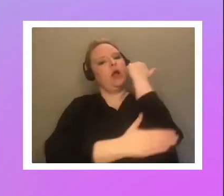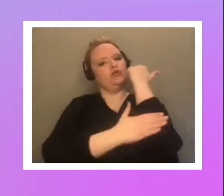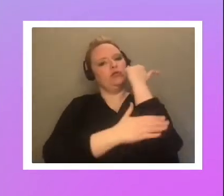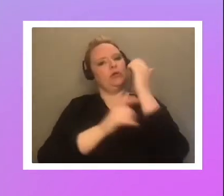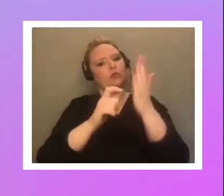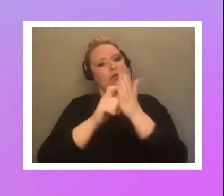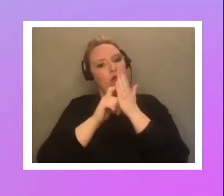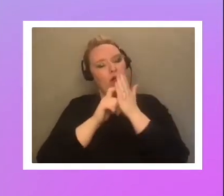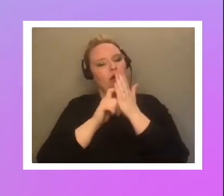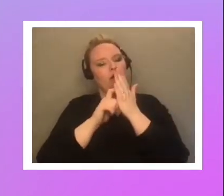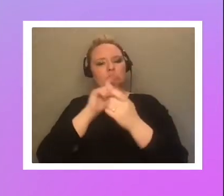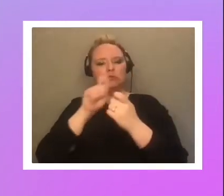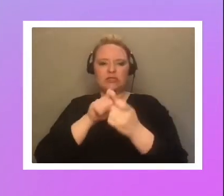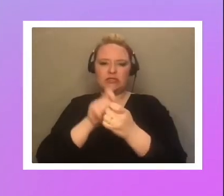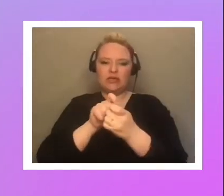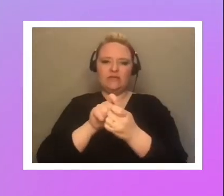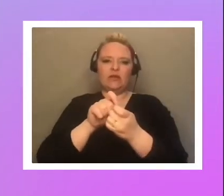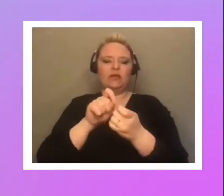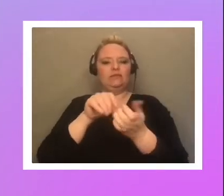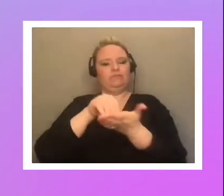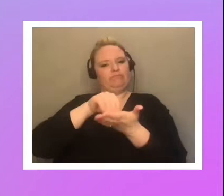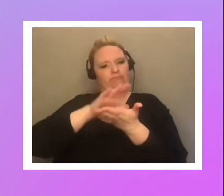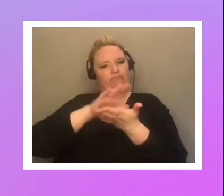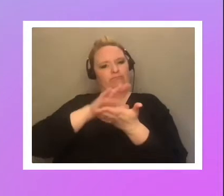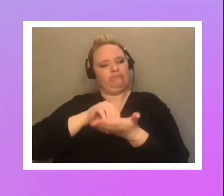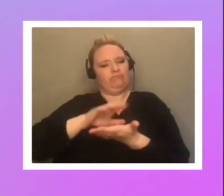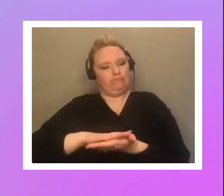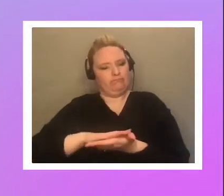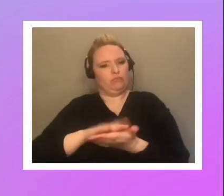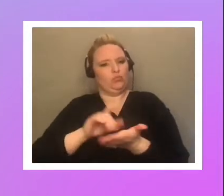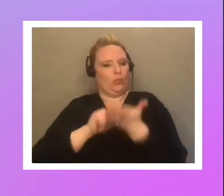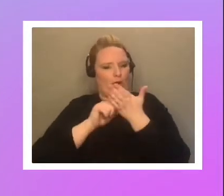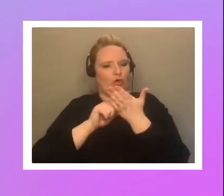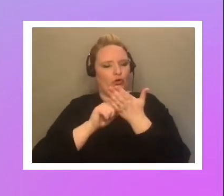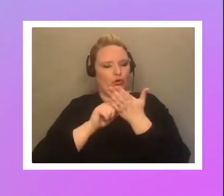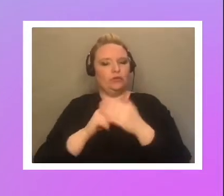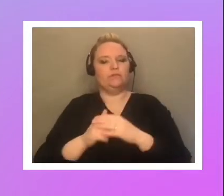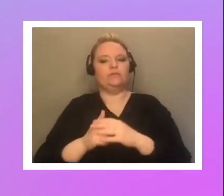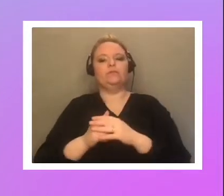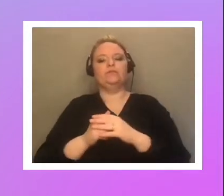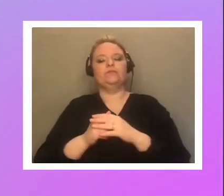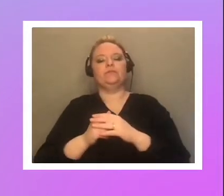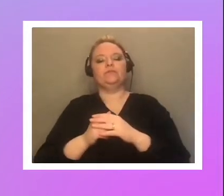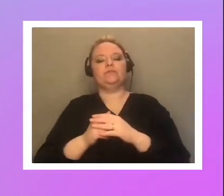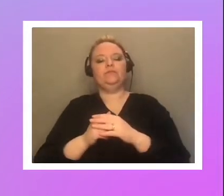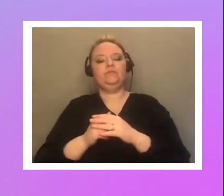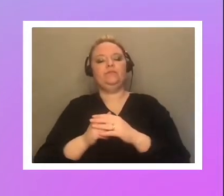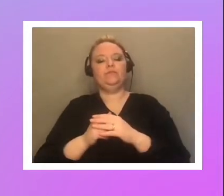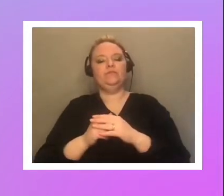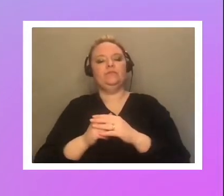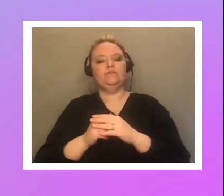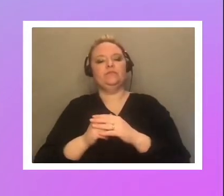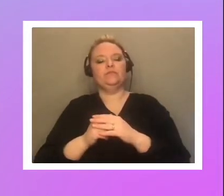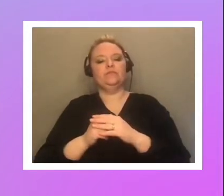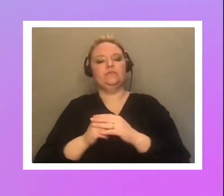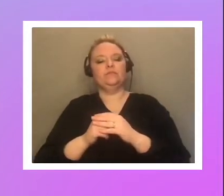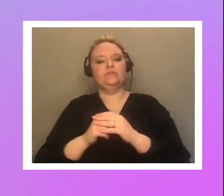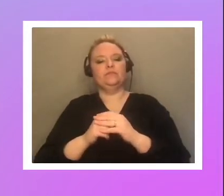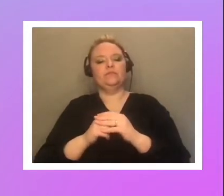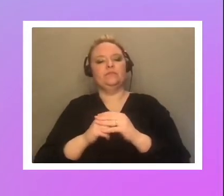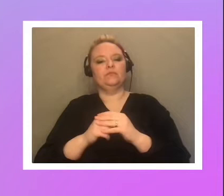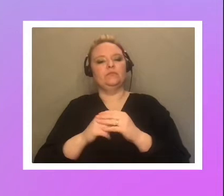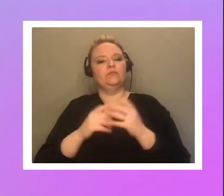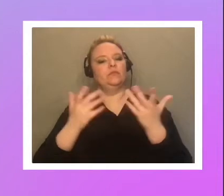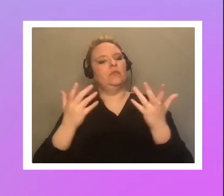require specific documentation. Now, save yourself some